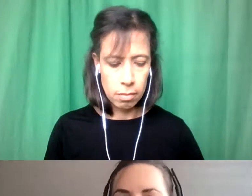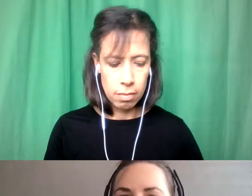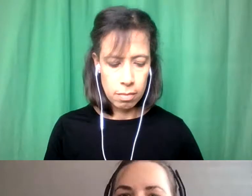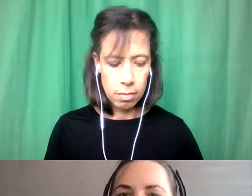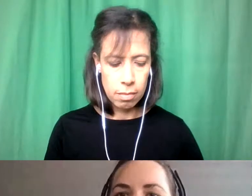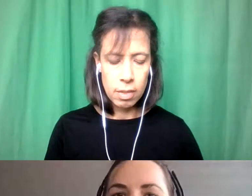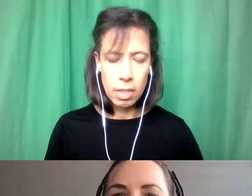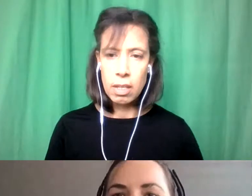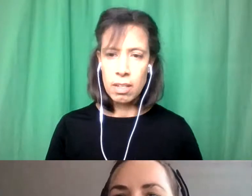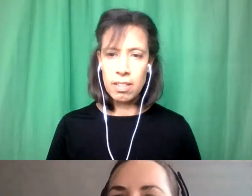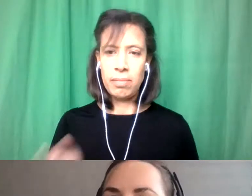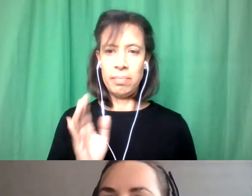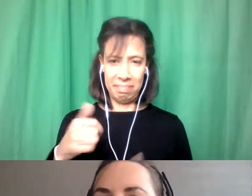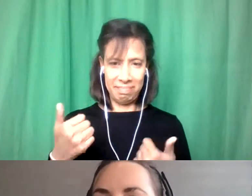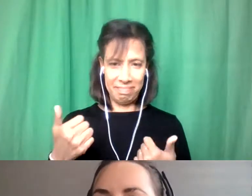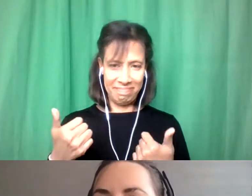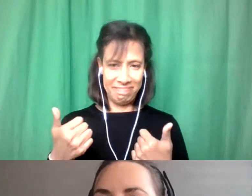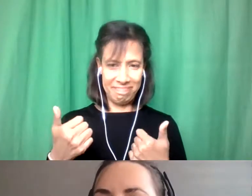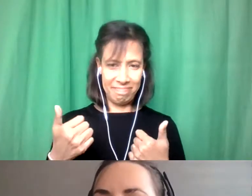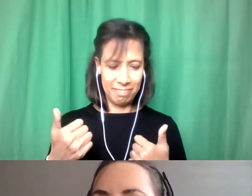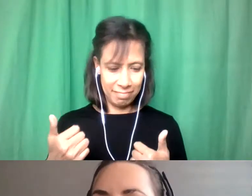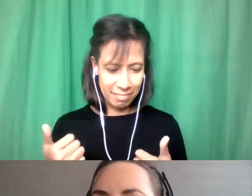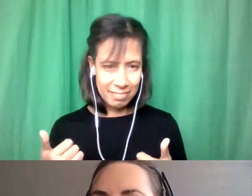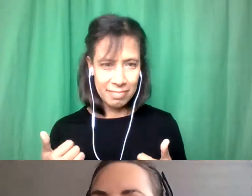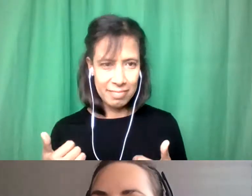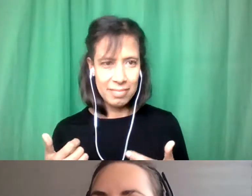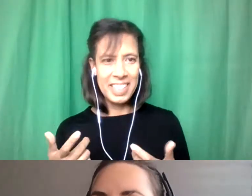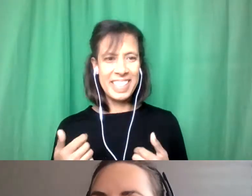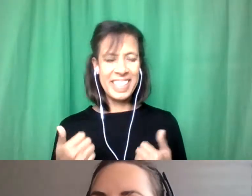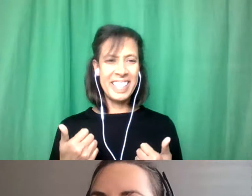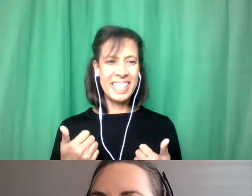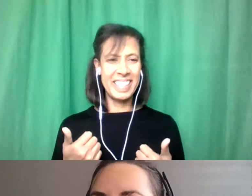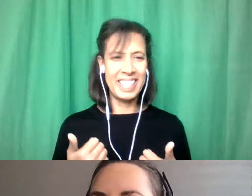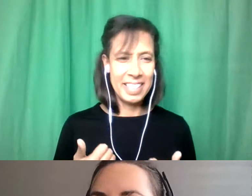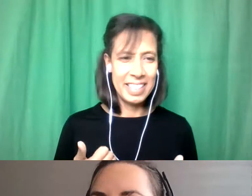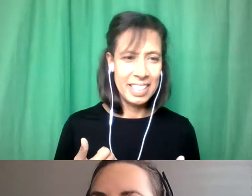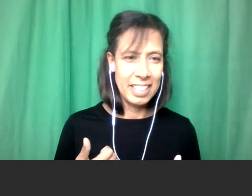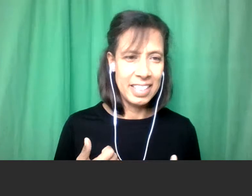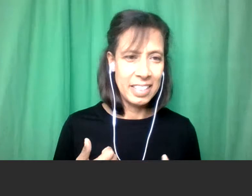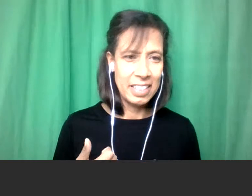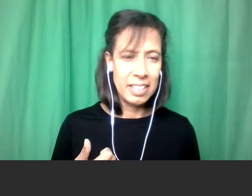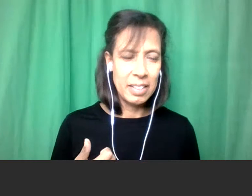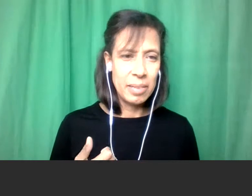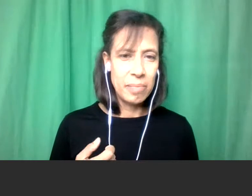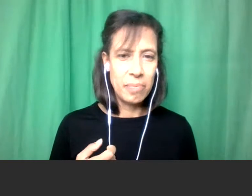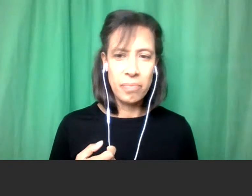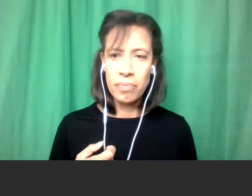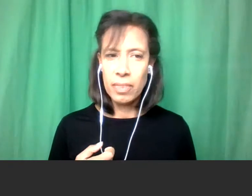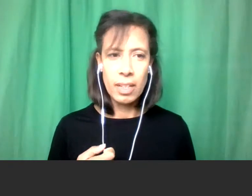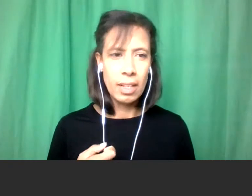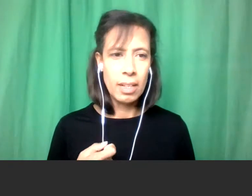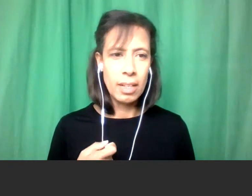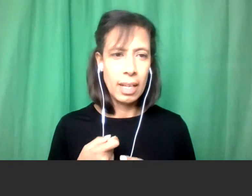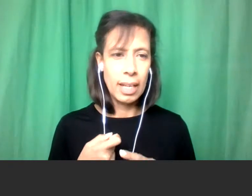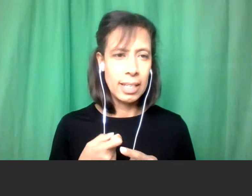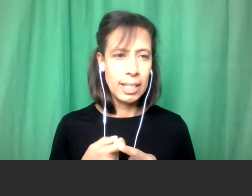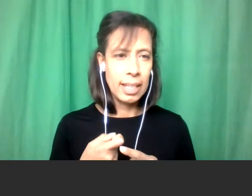Hello, Debbie, I can see you in action there now, so that's great. So I'm going to share my Aula screen.